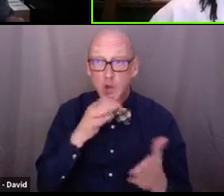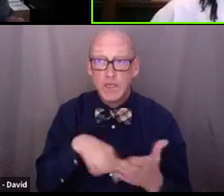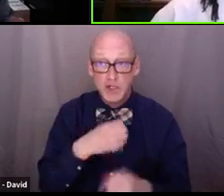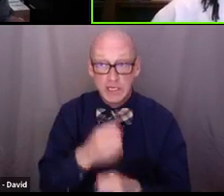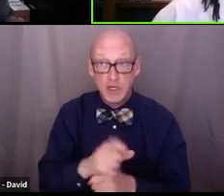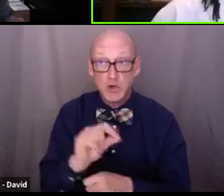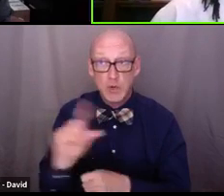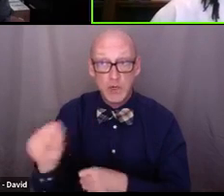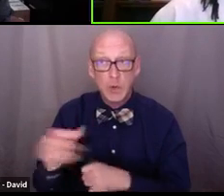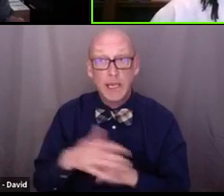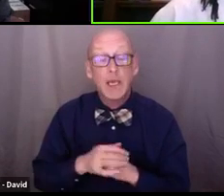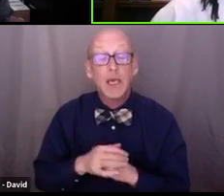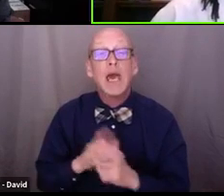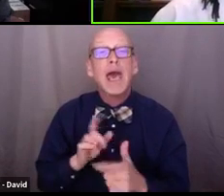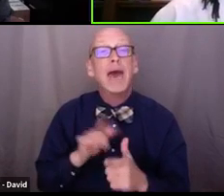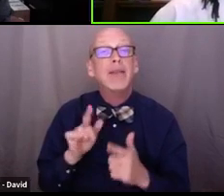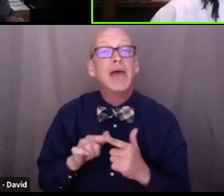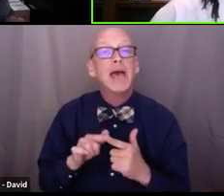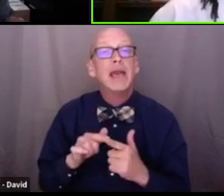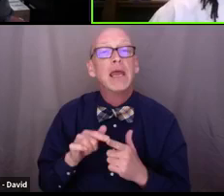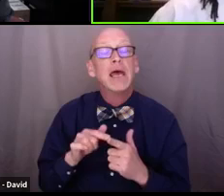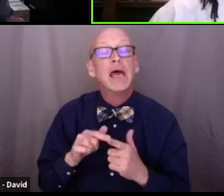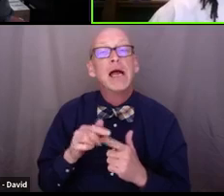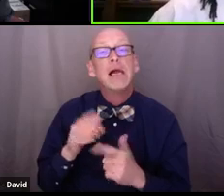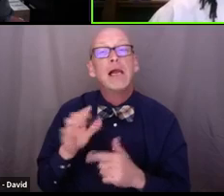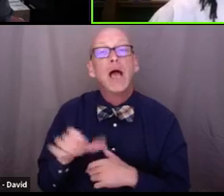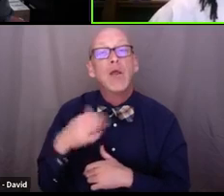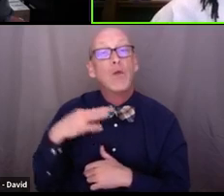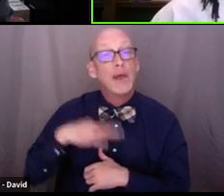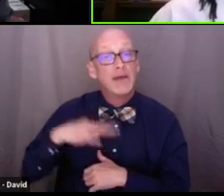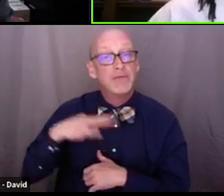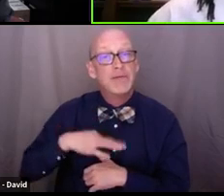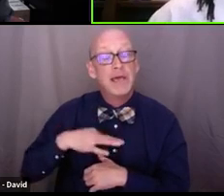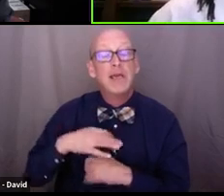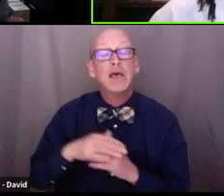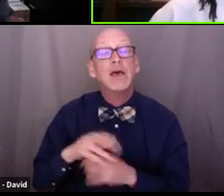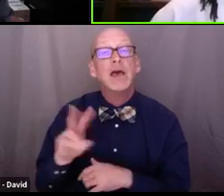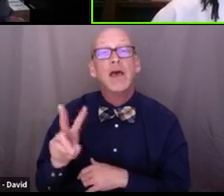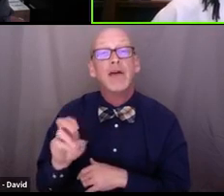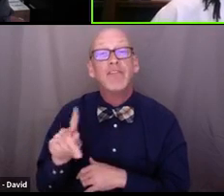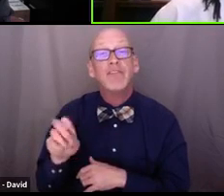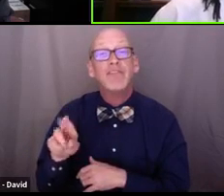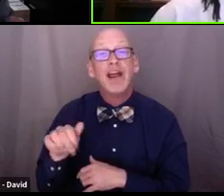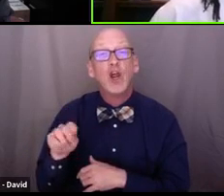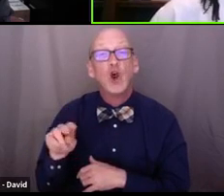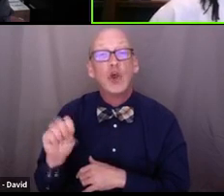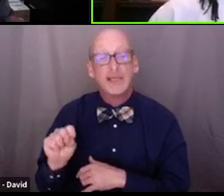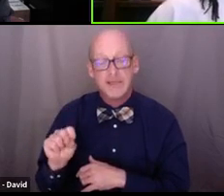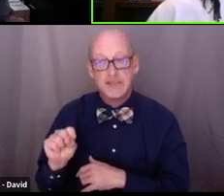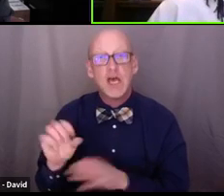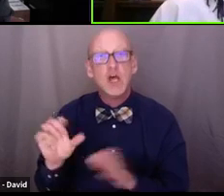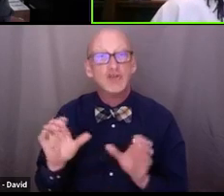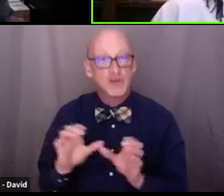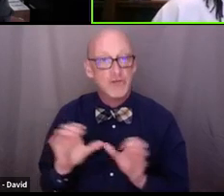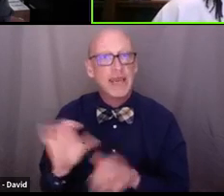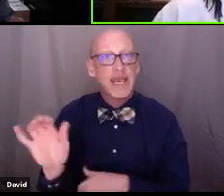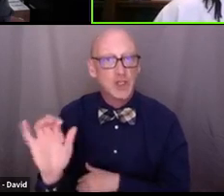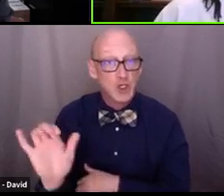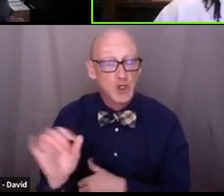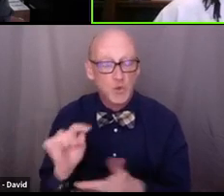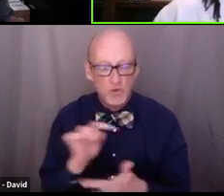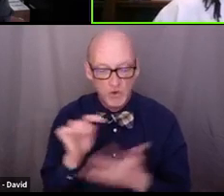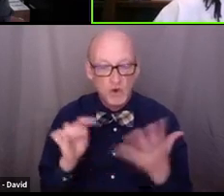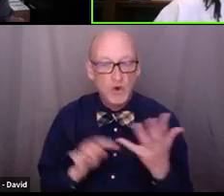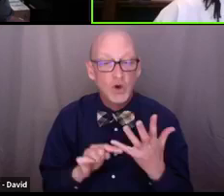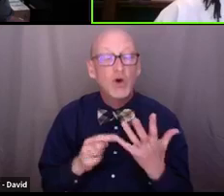year. And then there's a veteran benefit, veterans VBE certification too. So all those things kind of